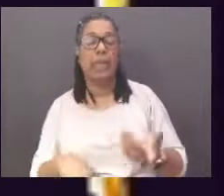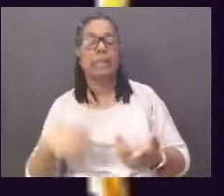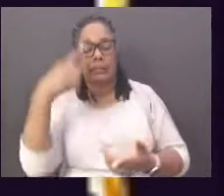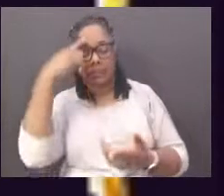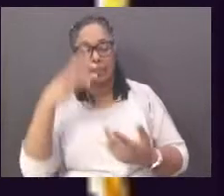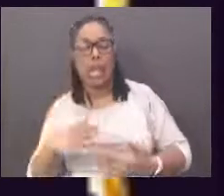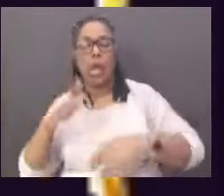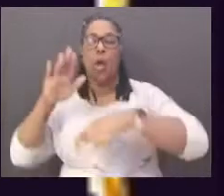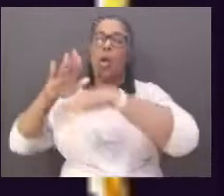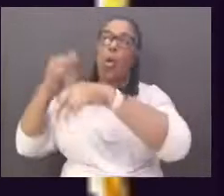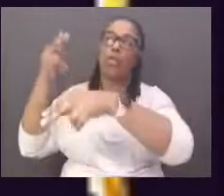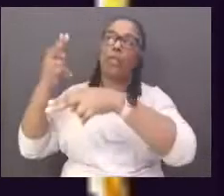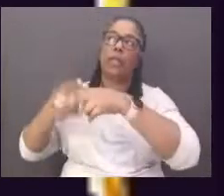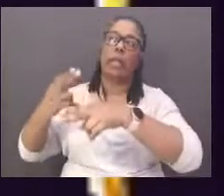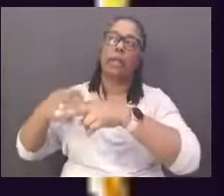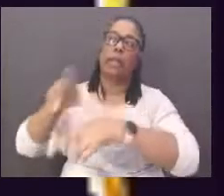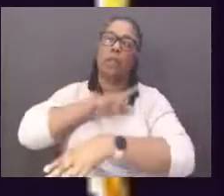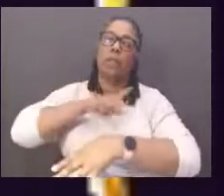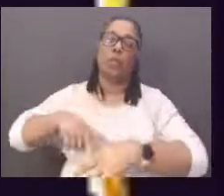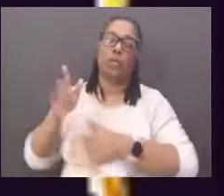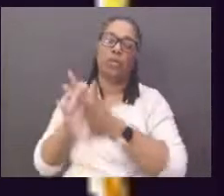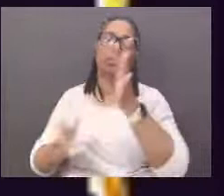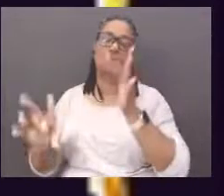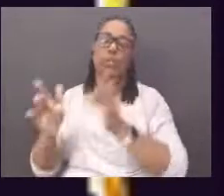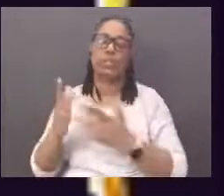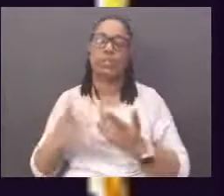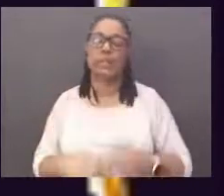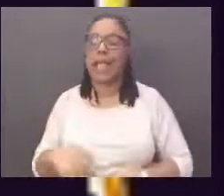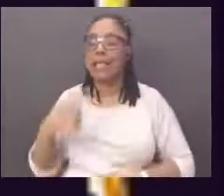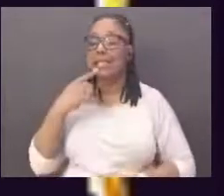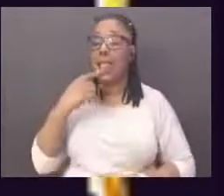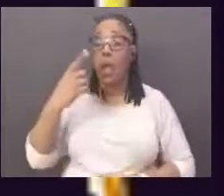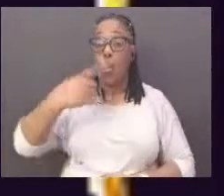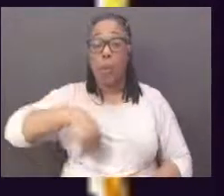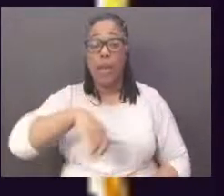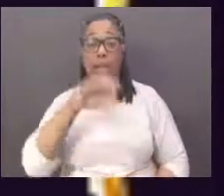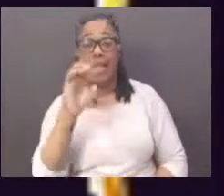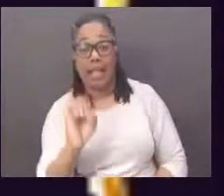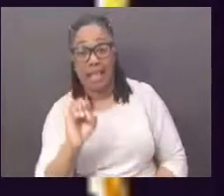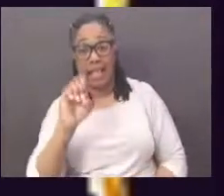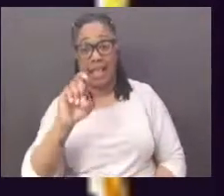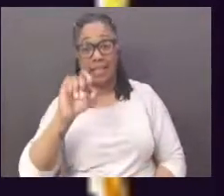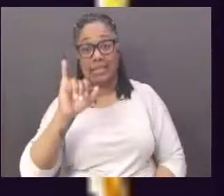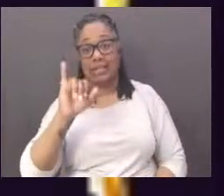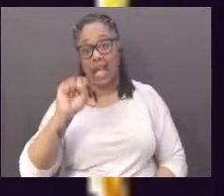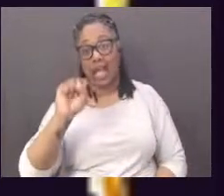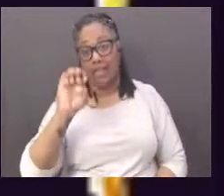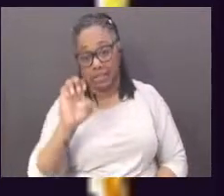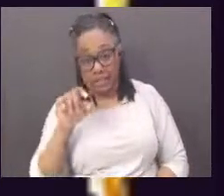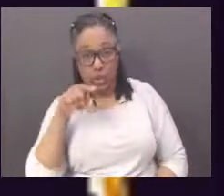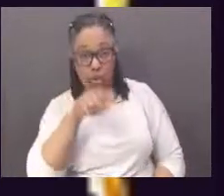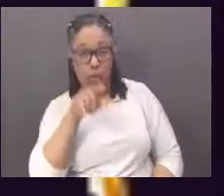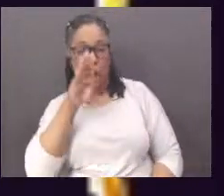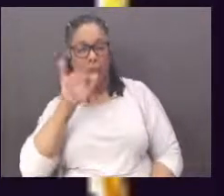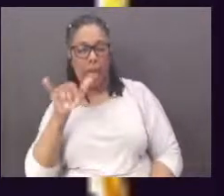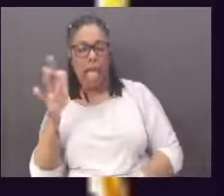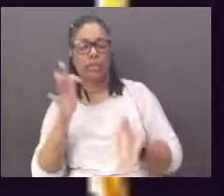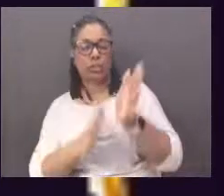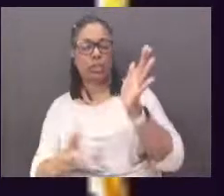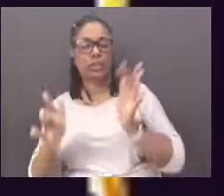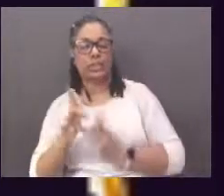who had evil spirits. This is what they were saying. We exorcise you by this Jesus whom Paul